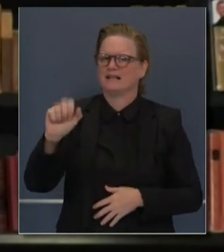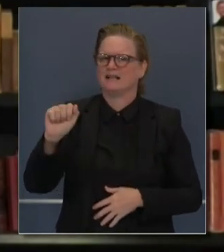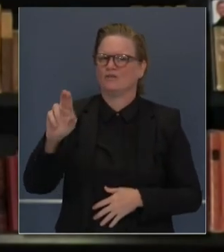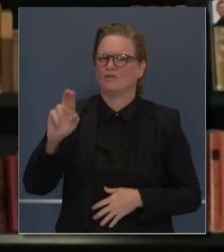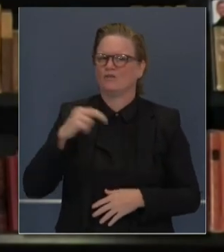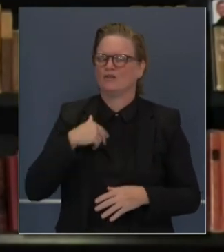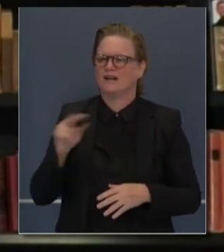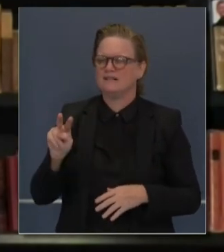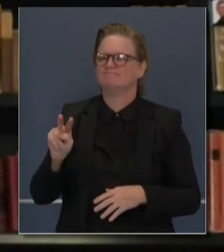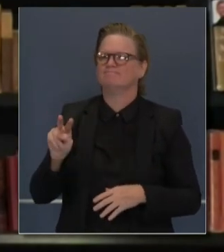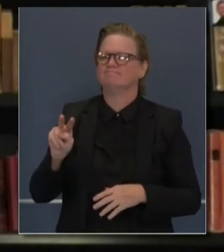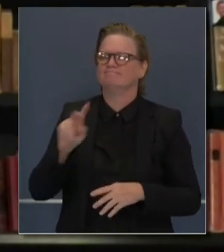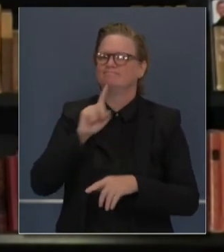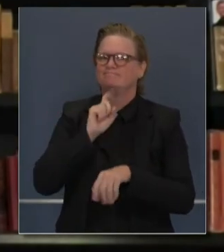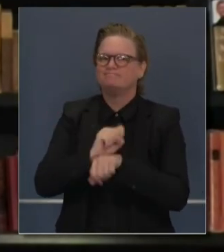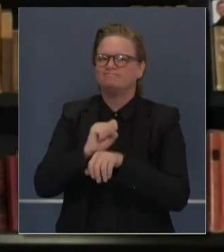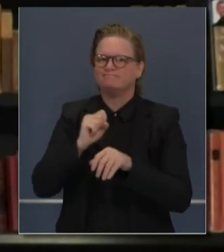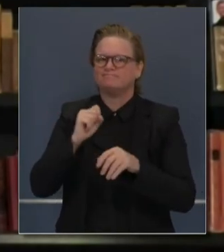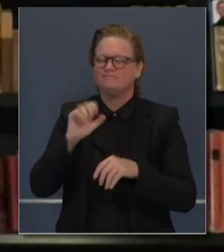Brittany Johnson, KCRA.